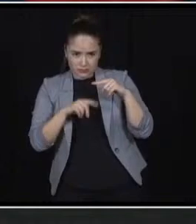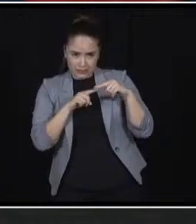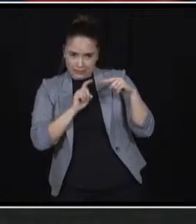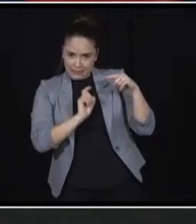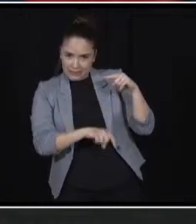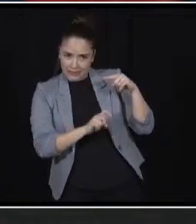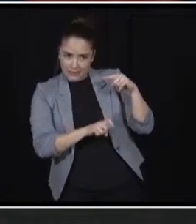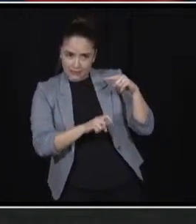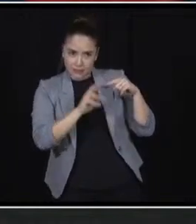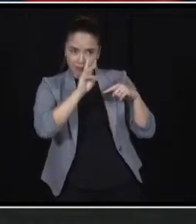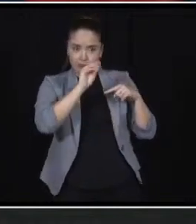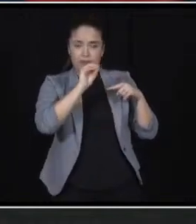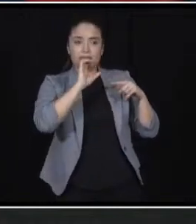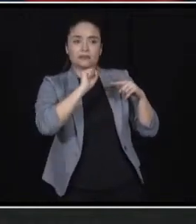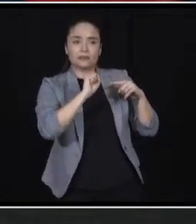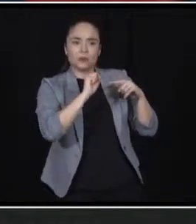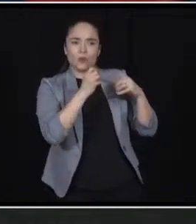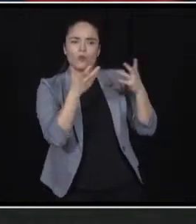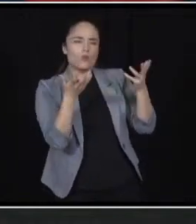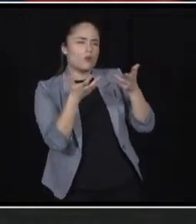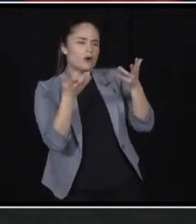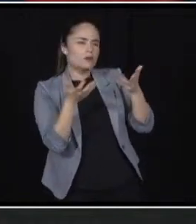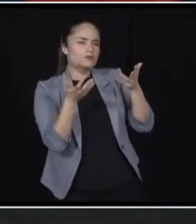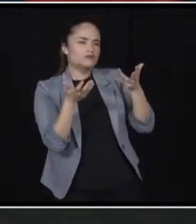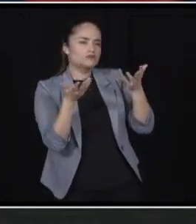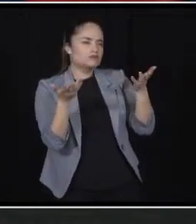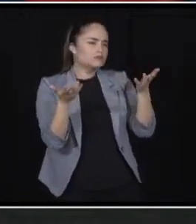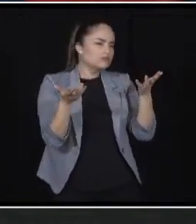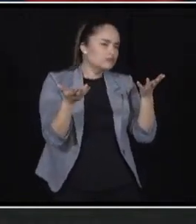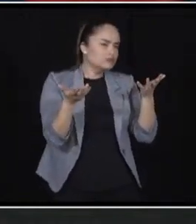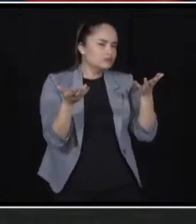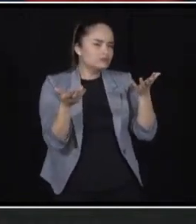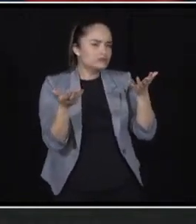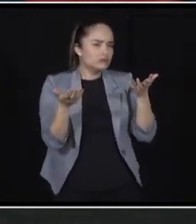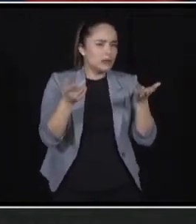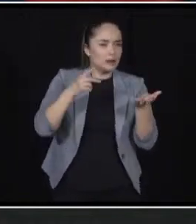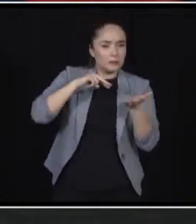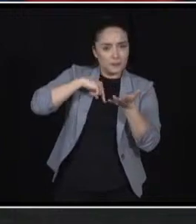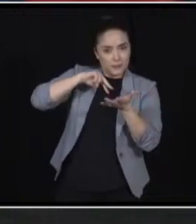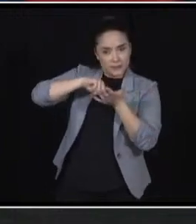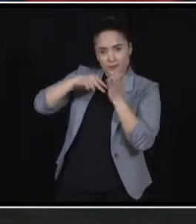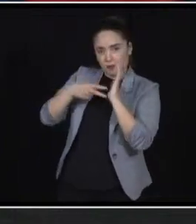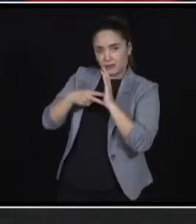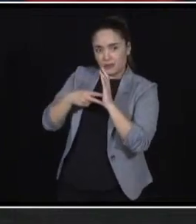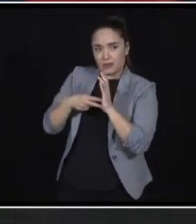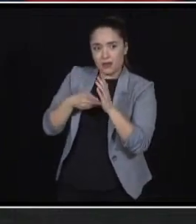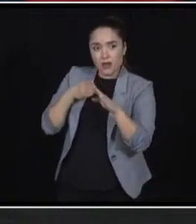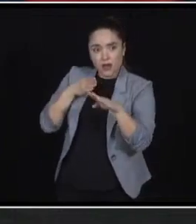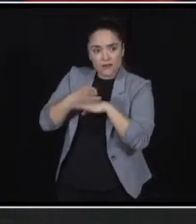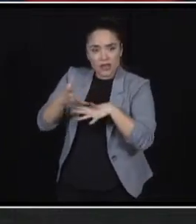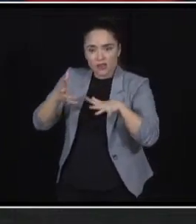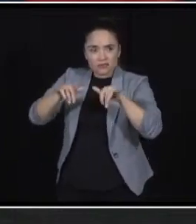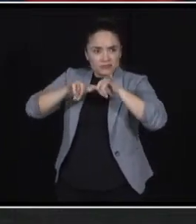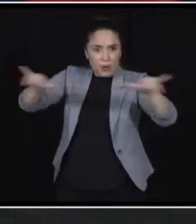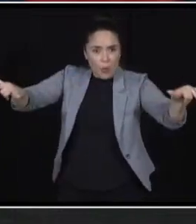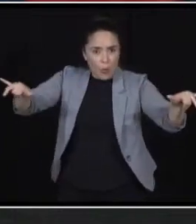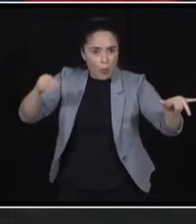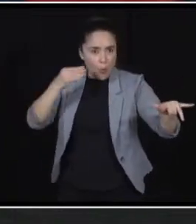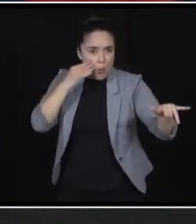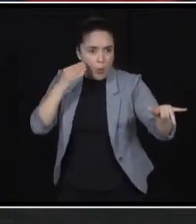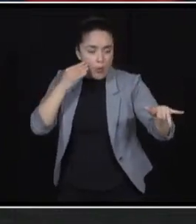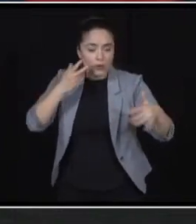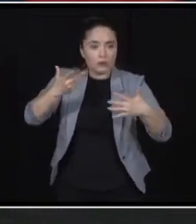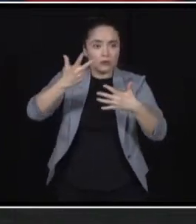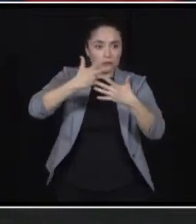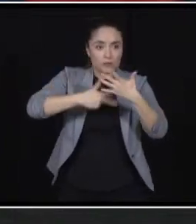is it concerning that we would be coming out of the stay-at-home order with perhaps only 40% of adults in Ontario vaccinated,